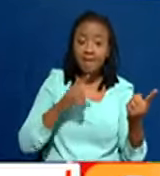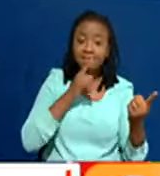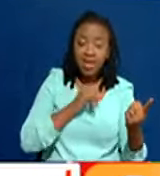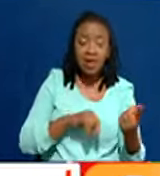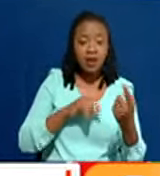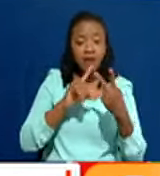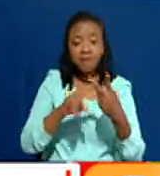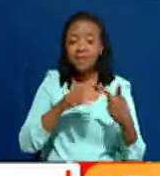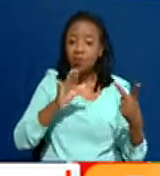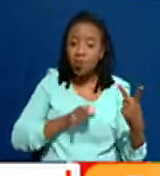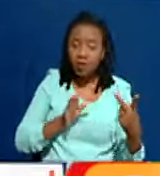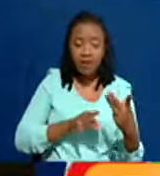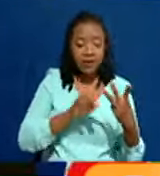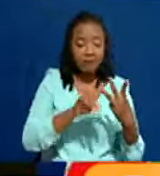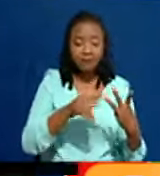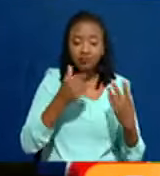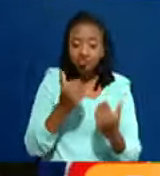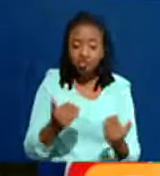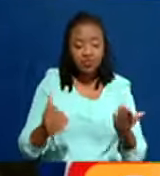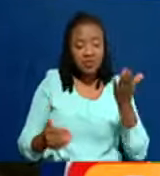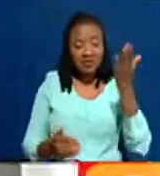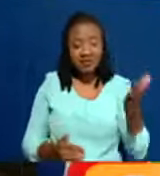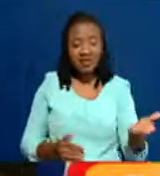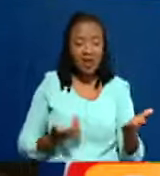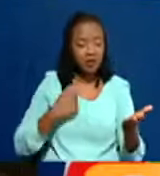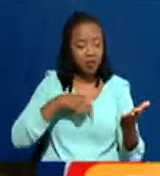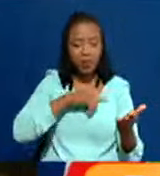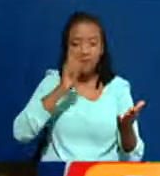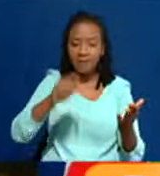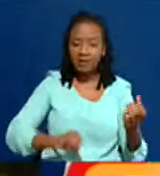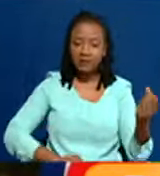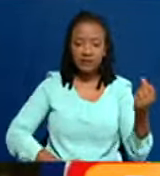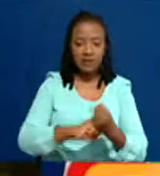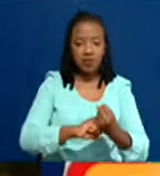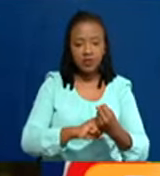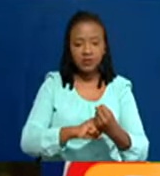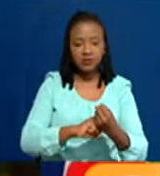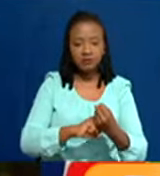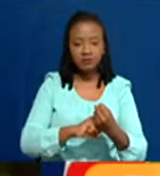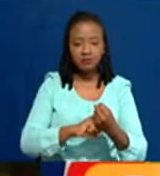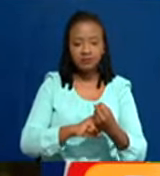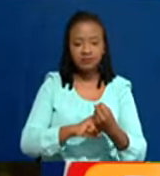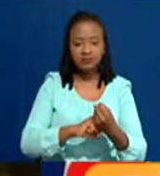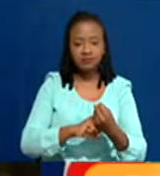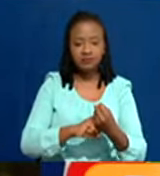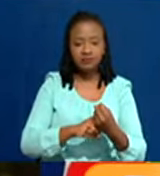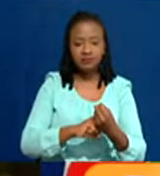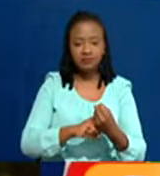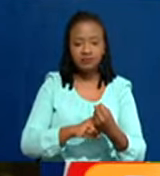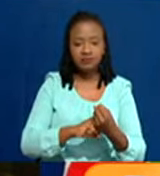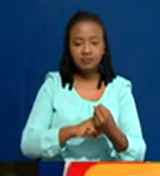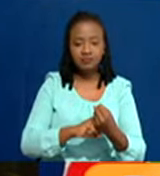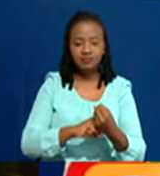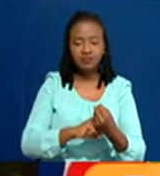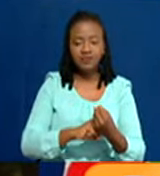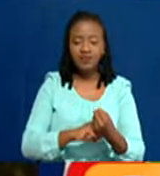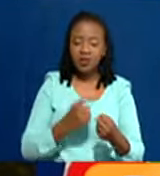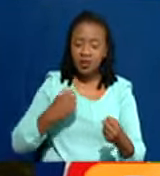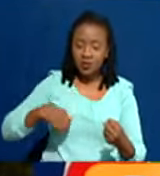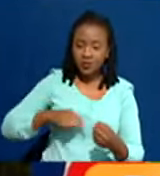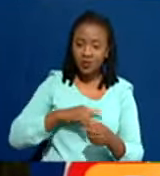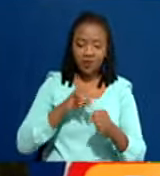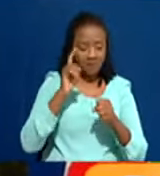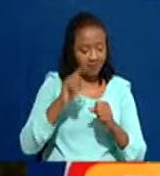children in Haiti. It is a call of duty. It is in solidarity